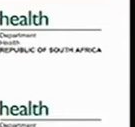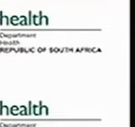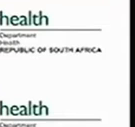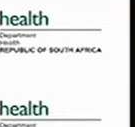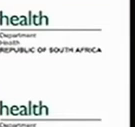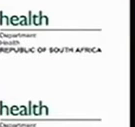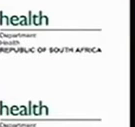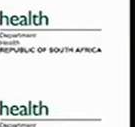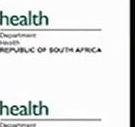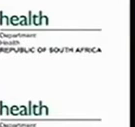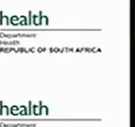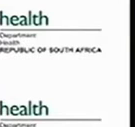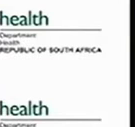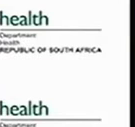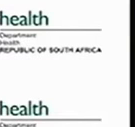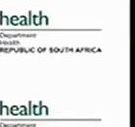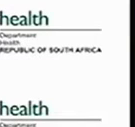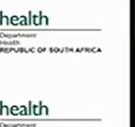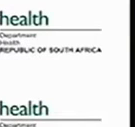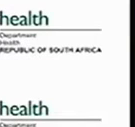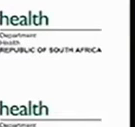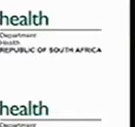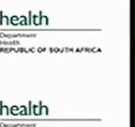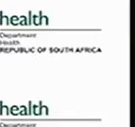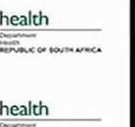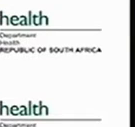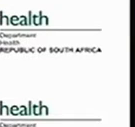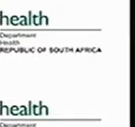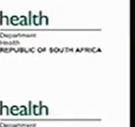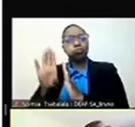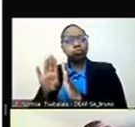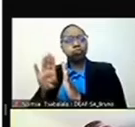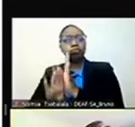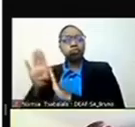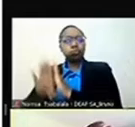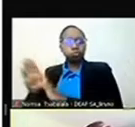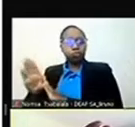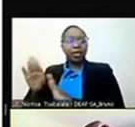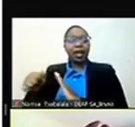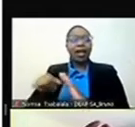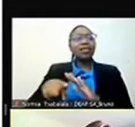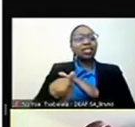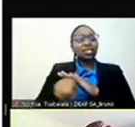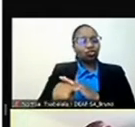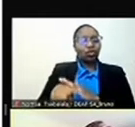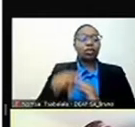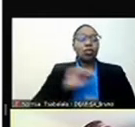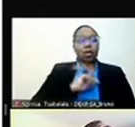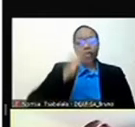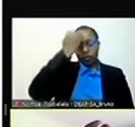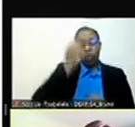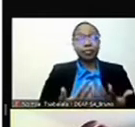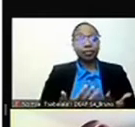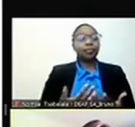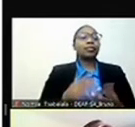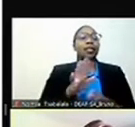Phaahla u ri tiko ri nghene ka gandlati ra vumune ra COVID-19 ku tlula 10 wa magidi wa vaaki va na COVID laha tikweni. Tinhlayo